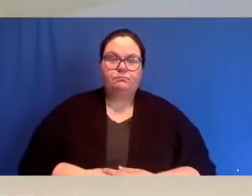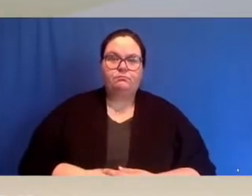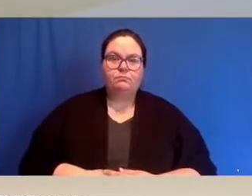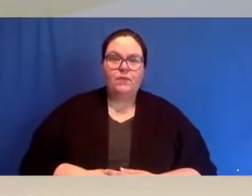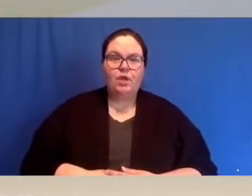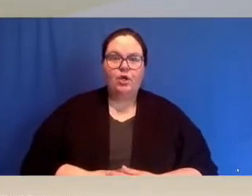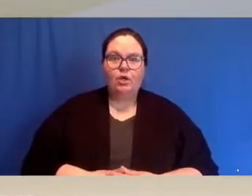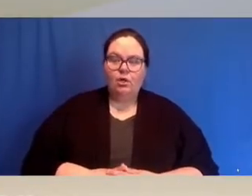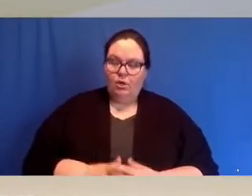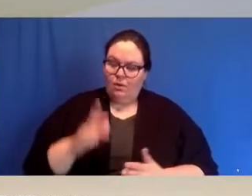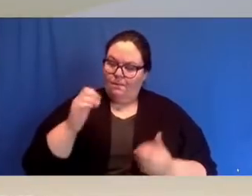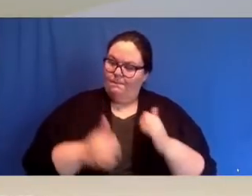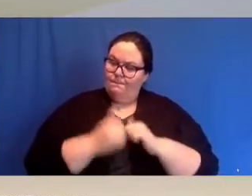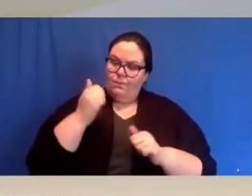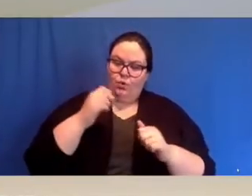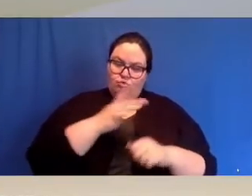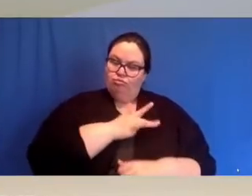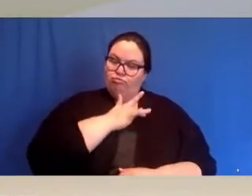see most provinces